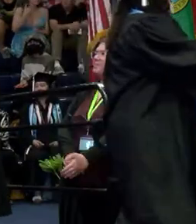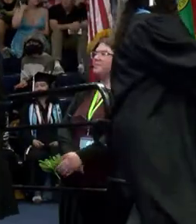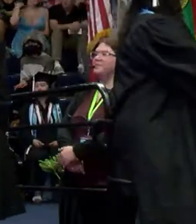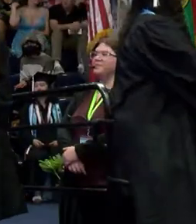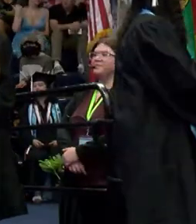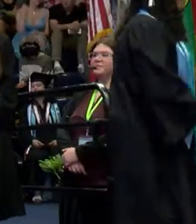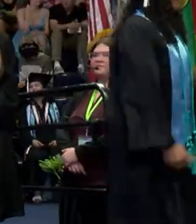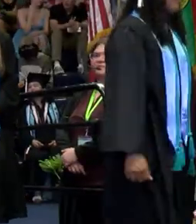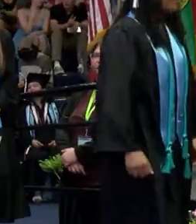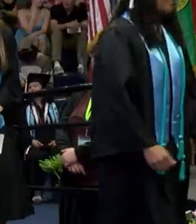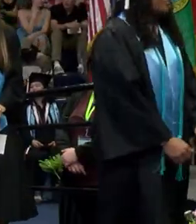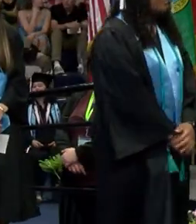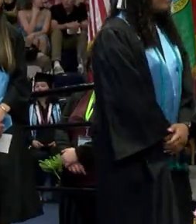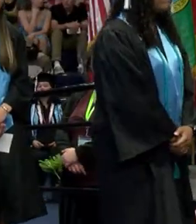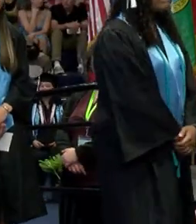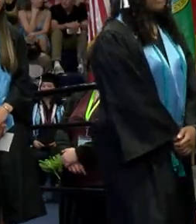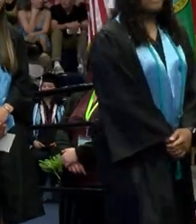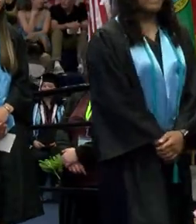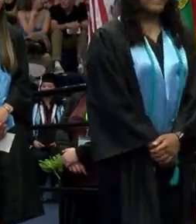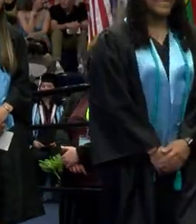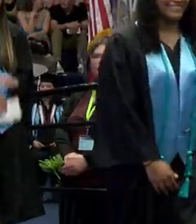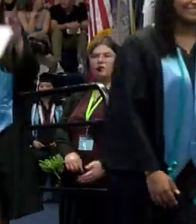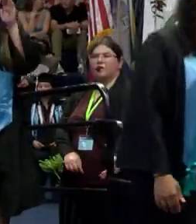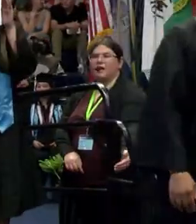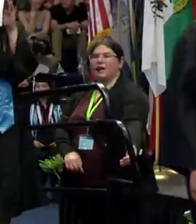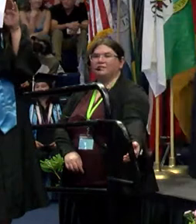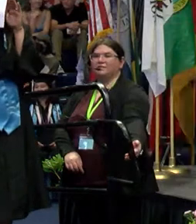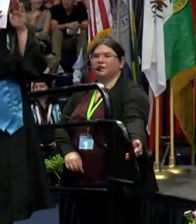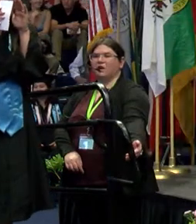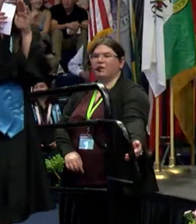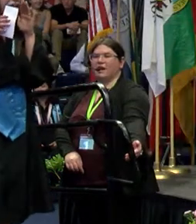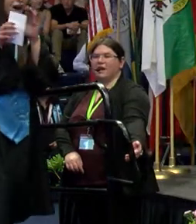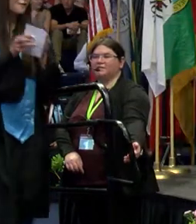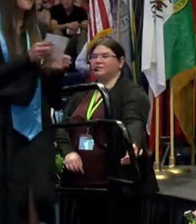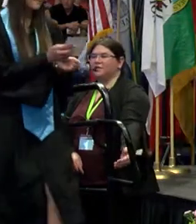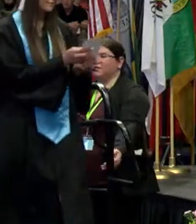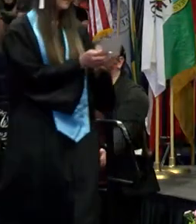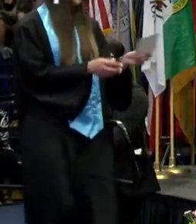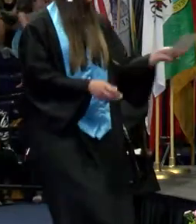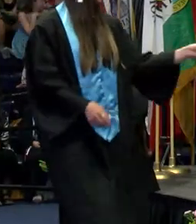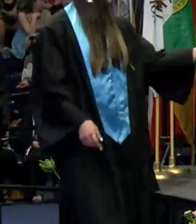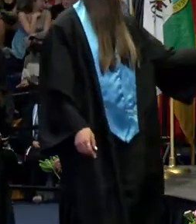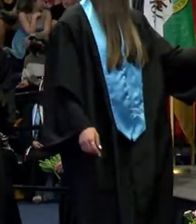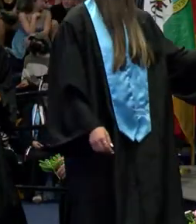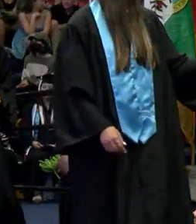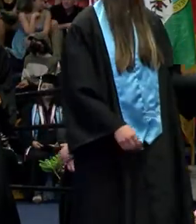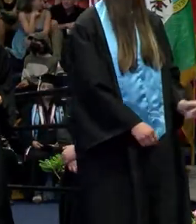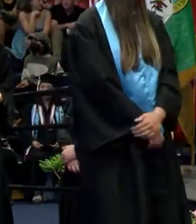Haley Higgins.